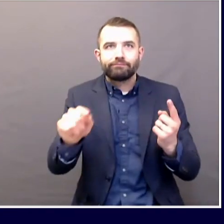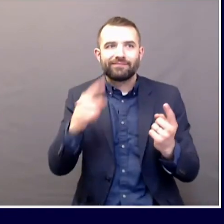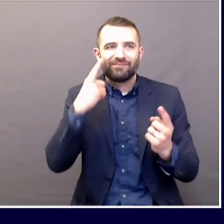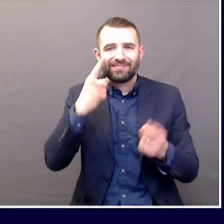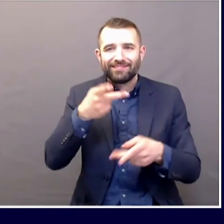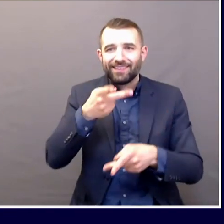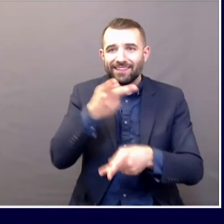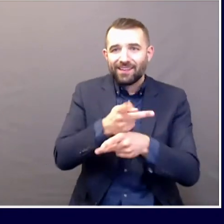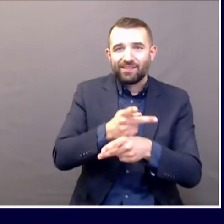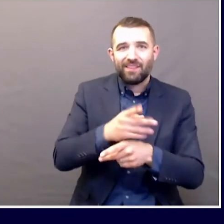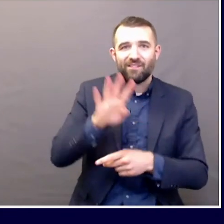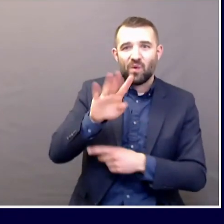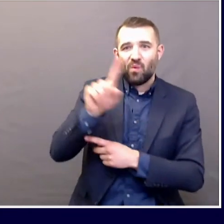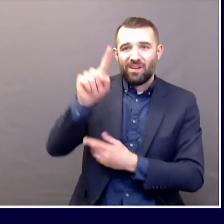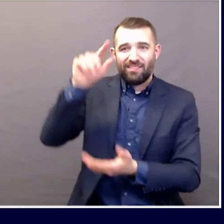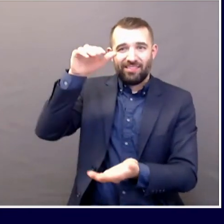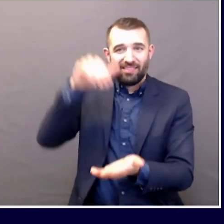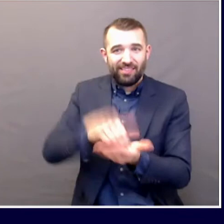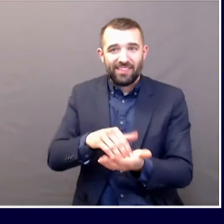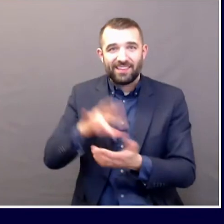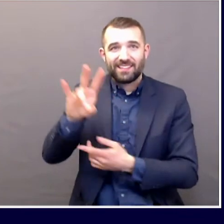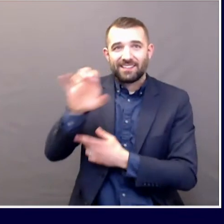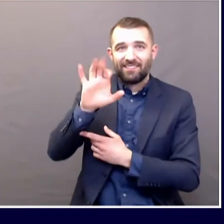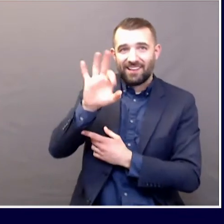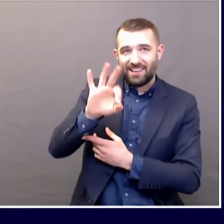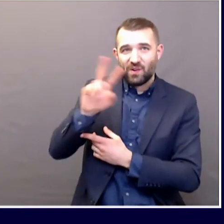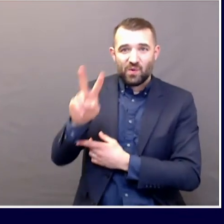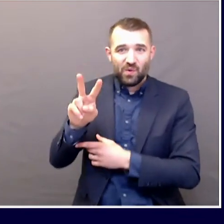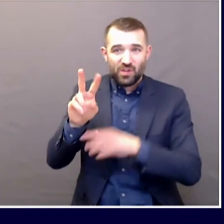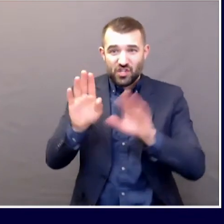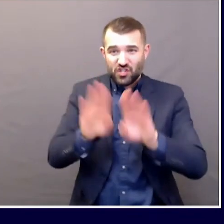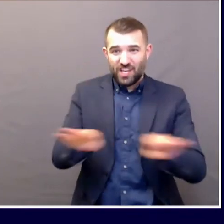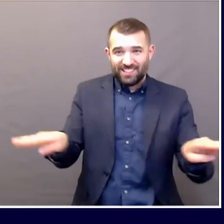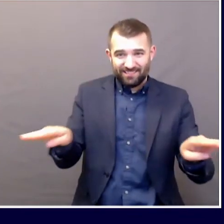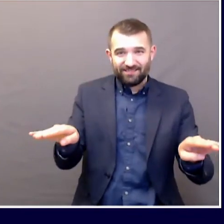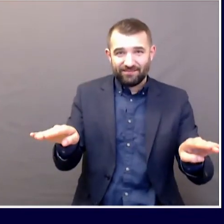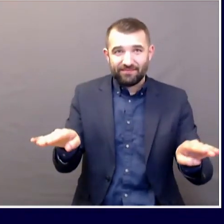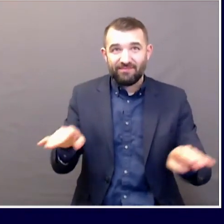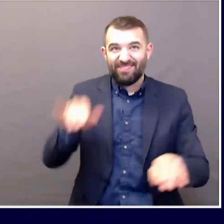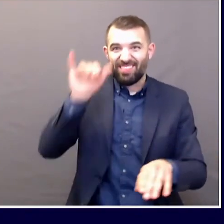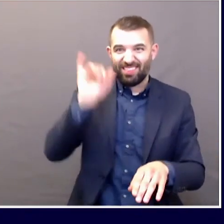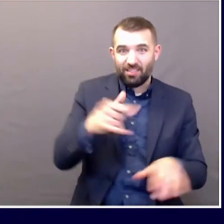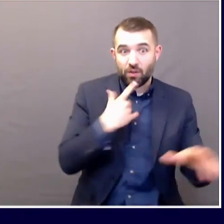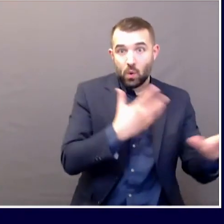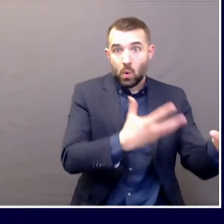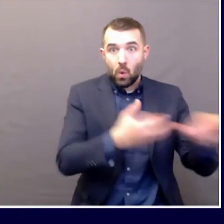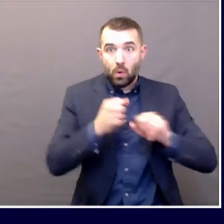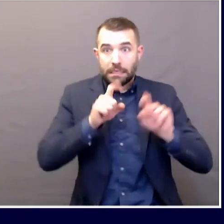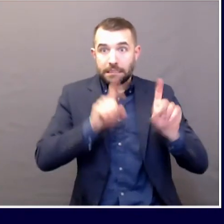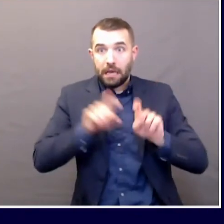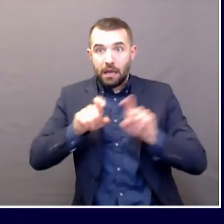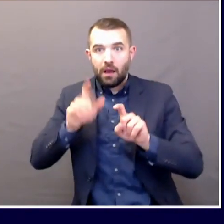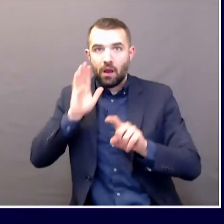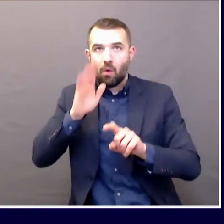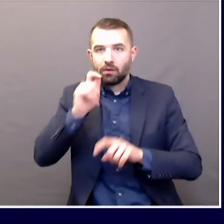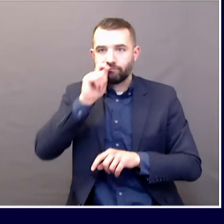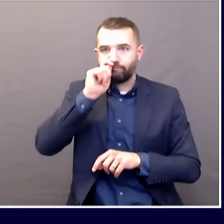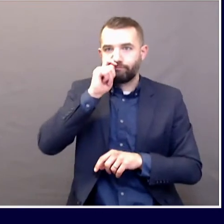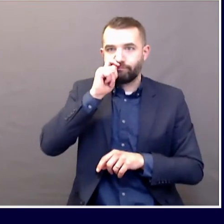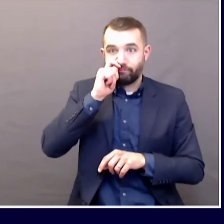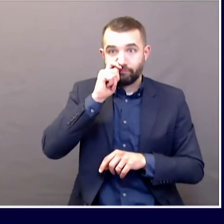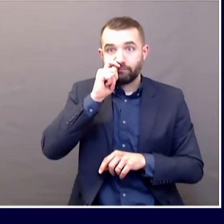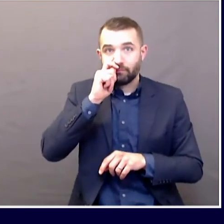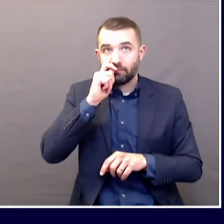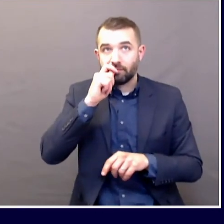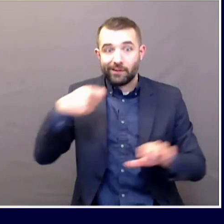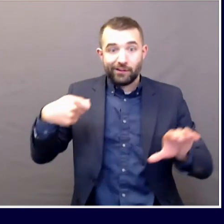41,792 children. The BinaxNOW tests can detect COVID-19 from a nasal swab sample in about 15 minutes.